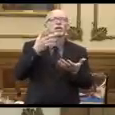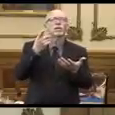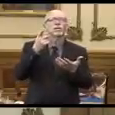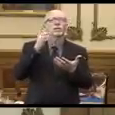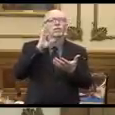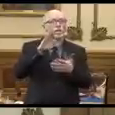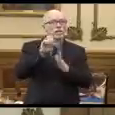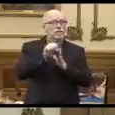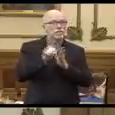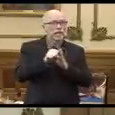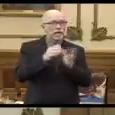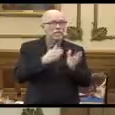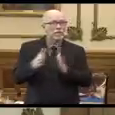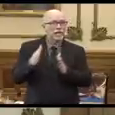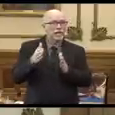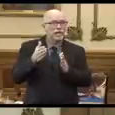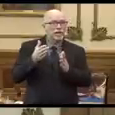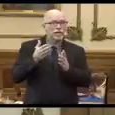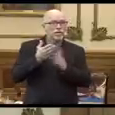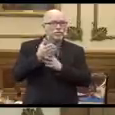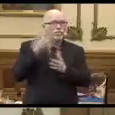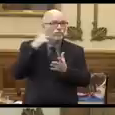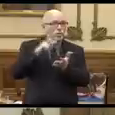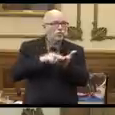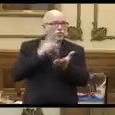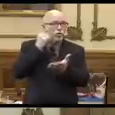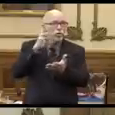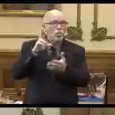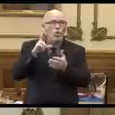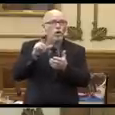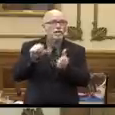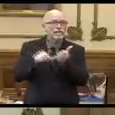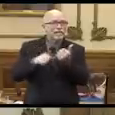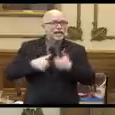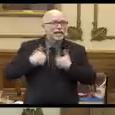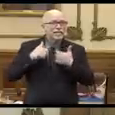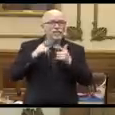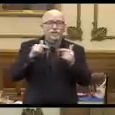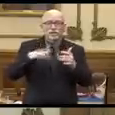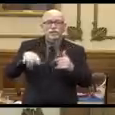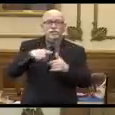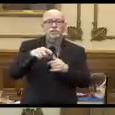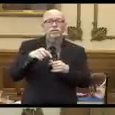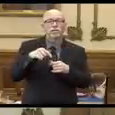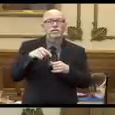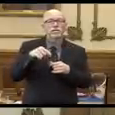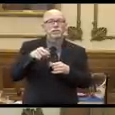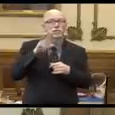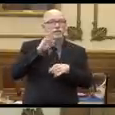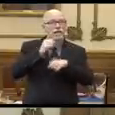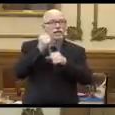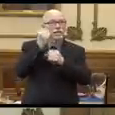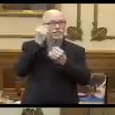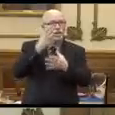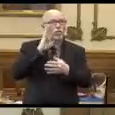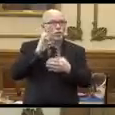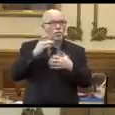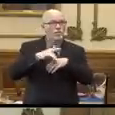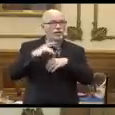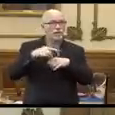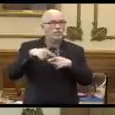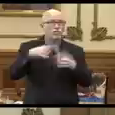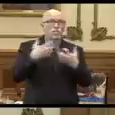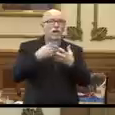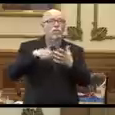state plan to make more nursing home or long-term care facility data available to match what other